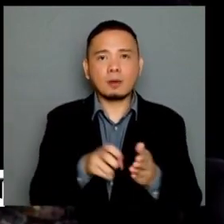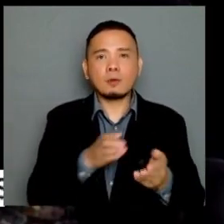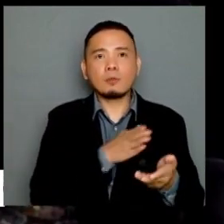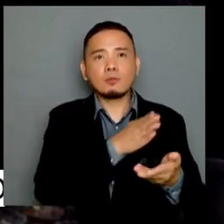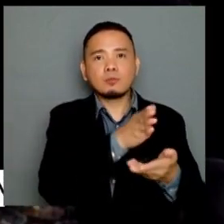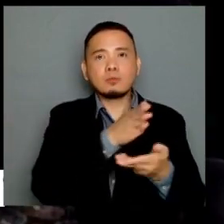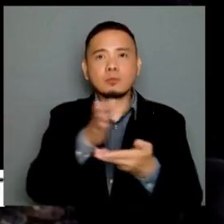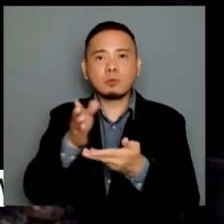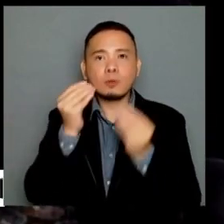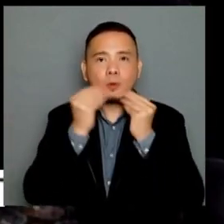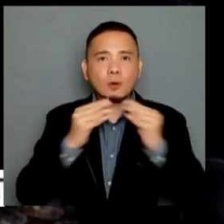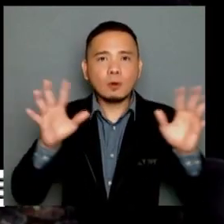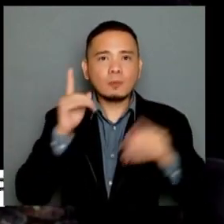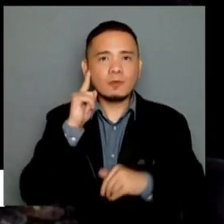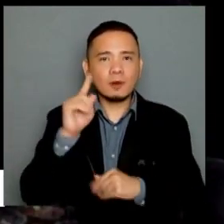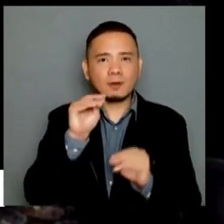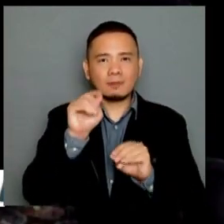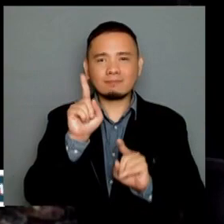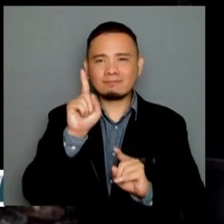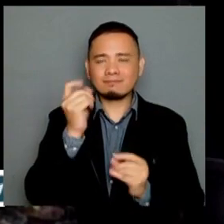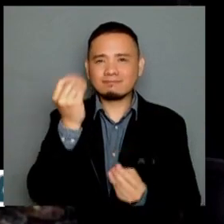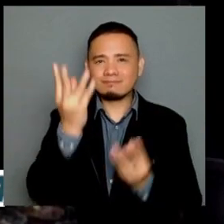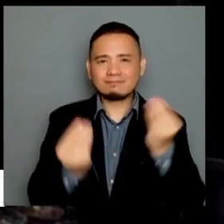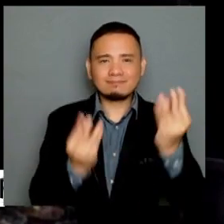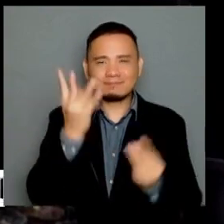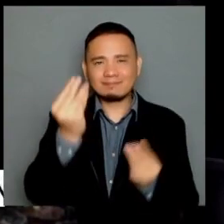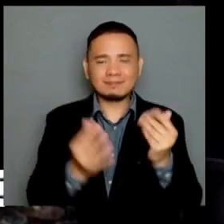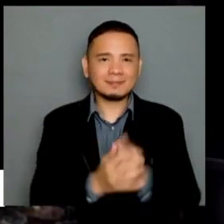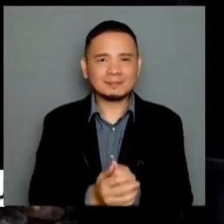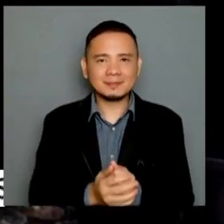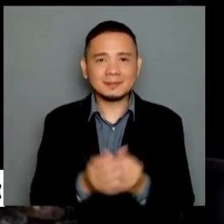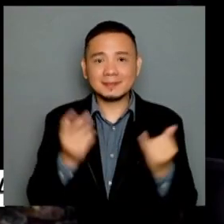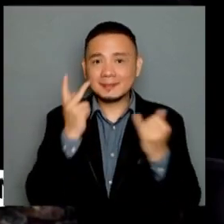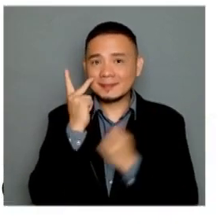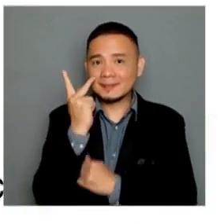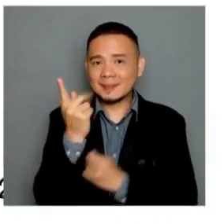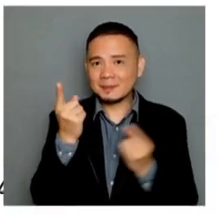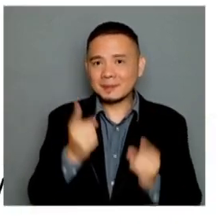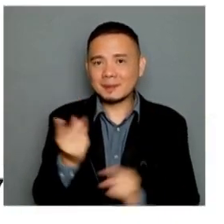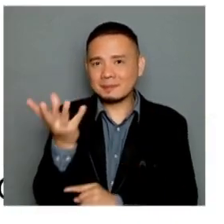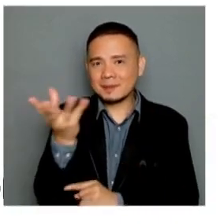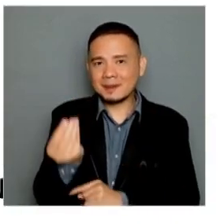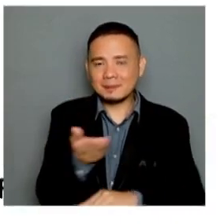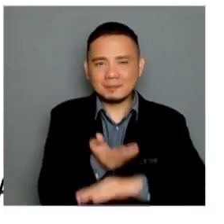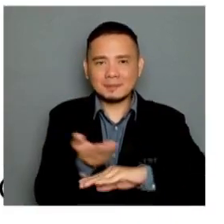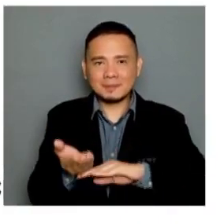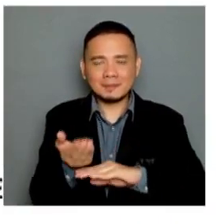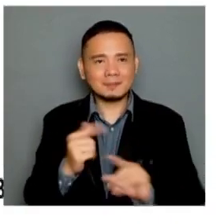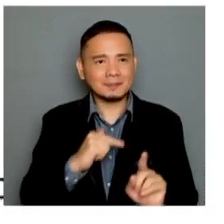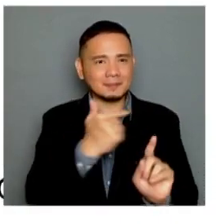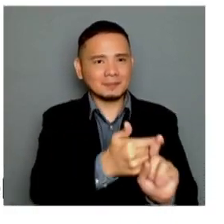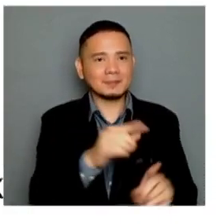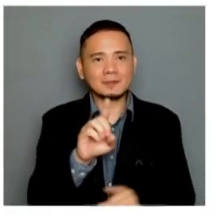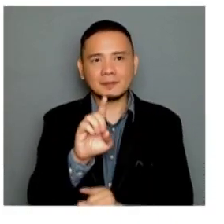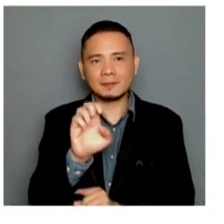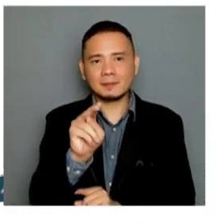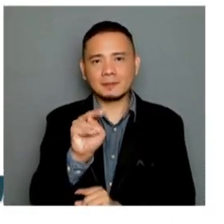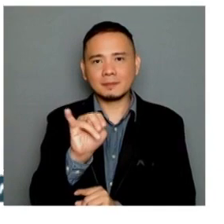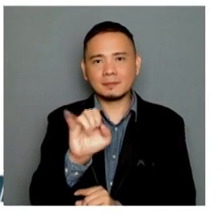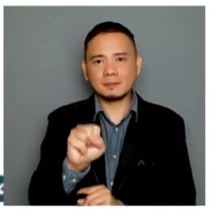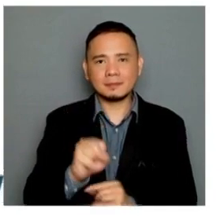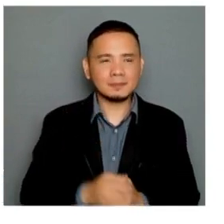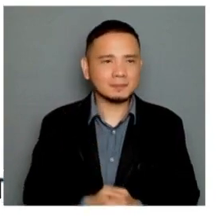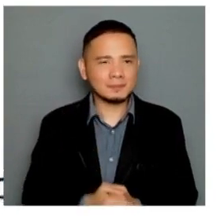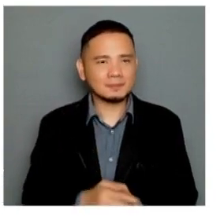to ring in the new year. Let's check on the situation at the Batangas port. Dennis Dato now joins us live from there. Dennis, tell us more about